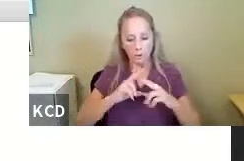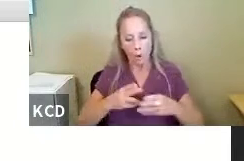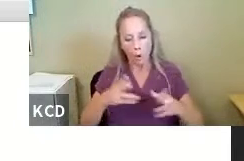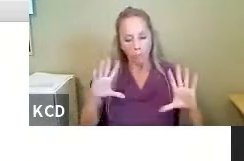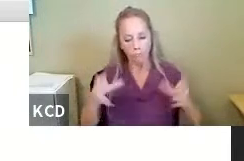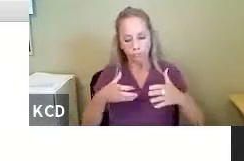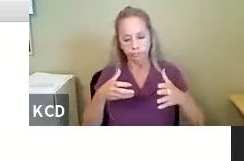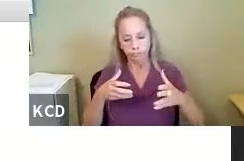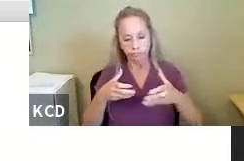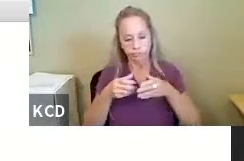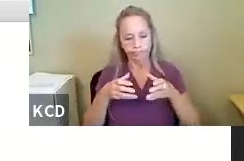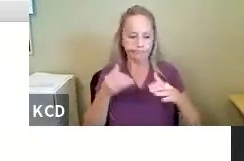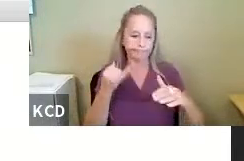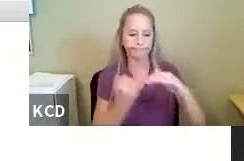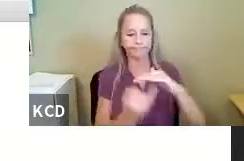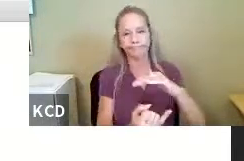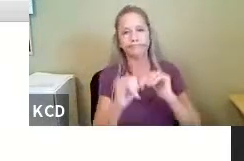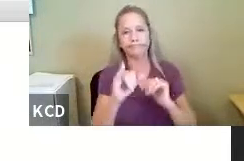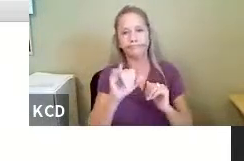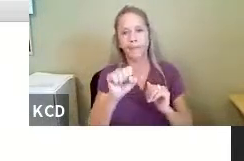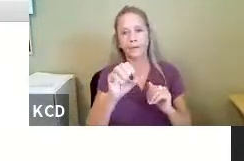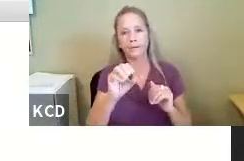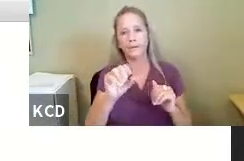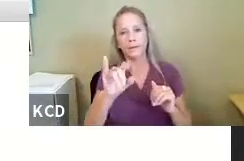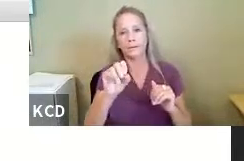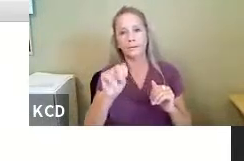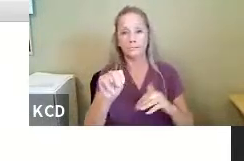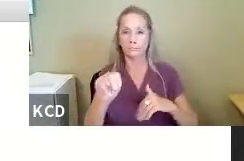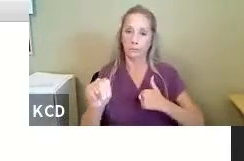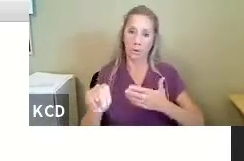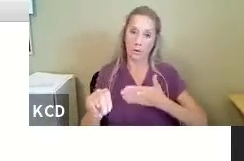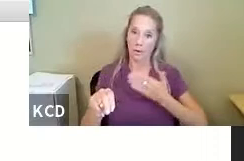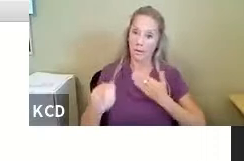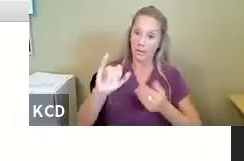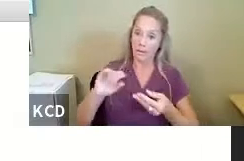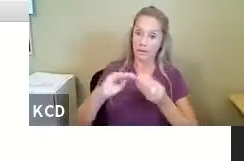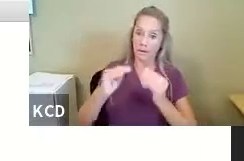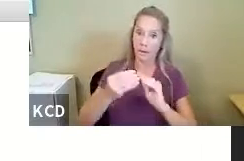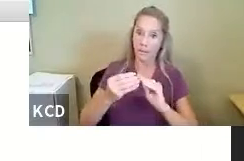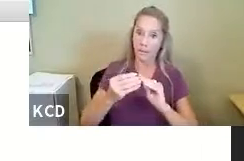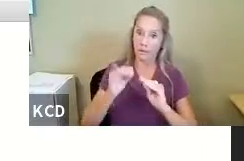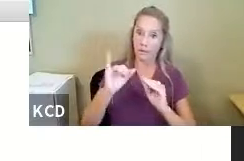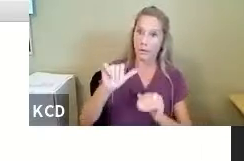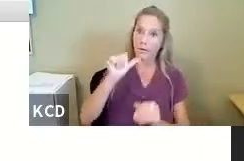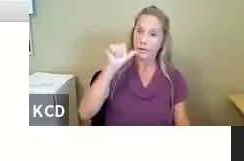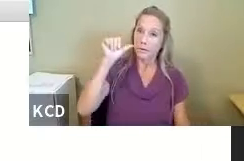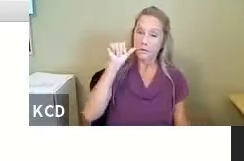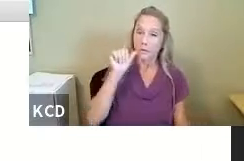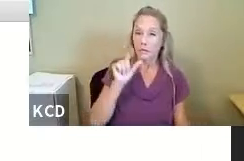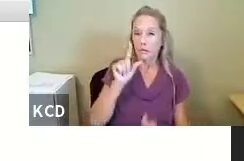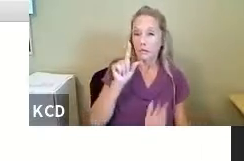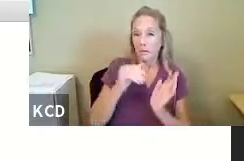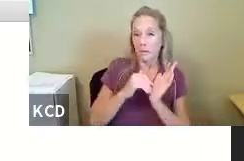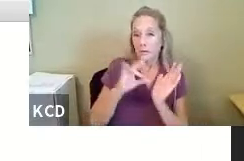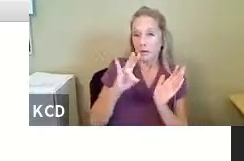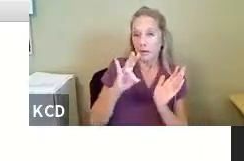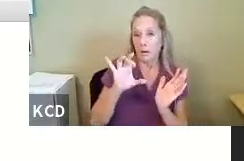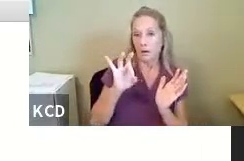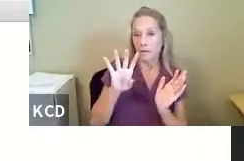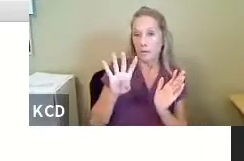really concerned about the number of students. That number there today, as of yesterday, was 1,784